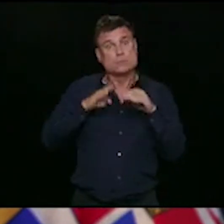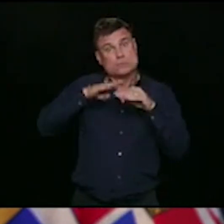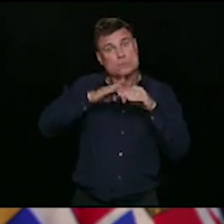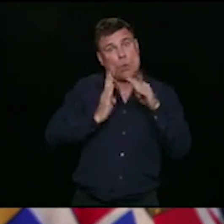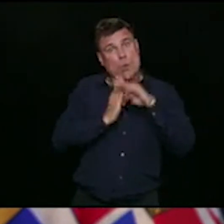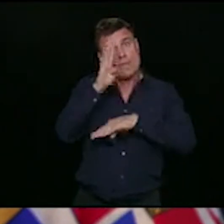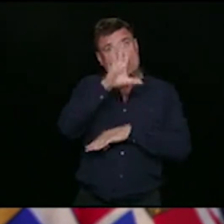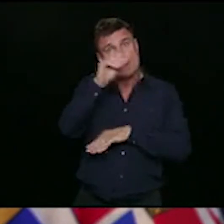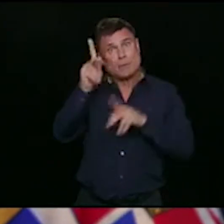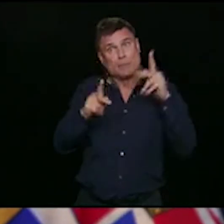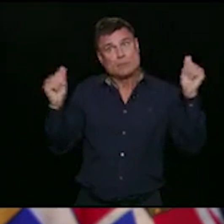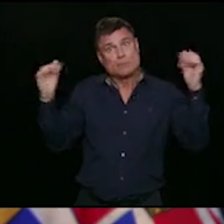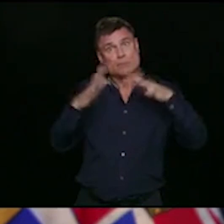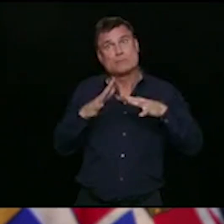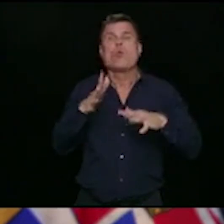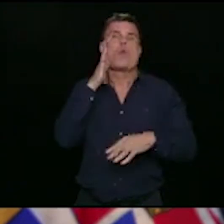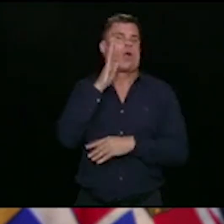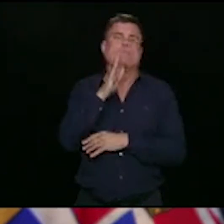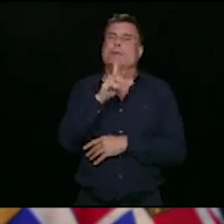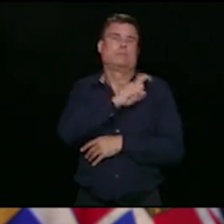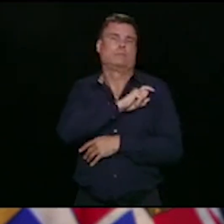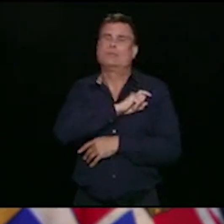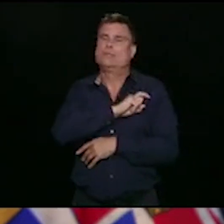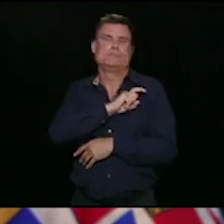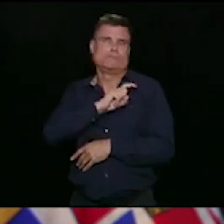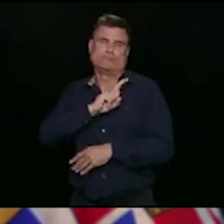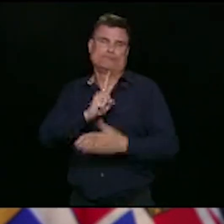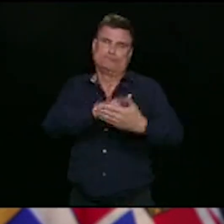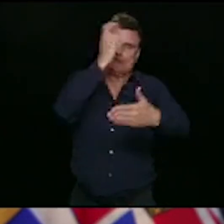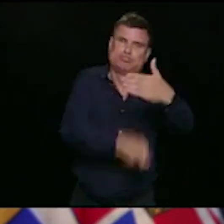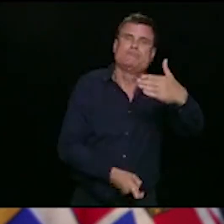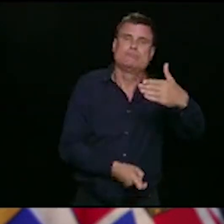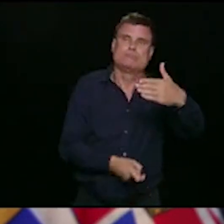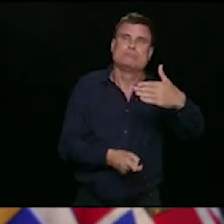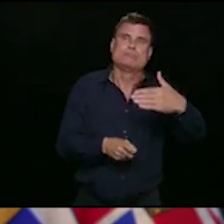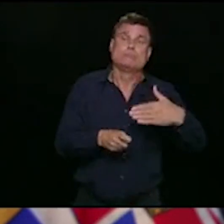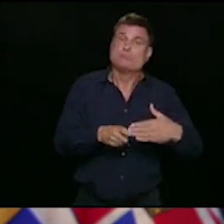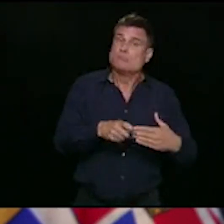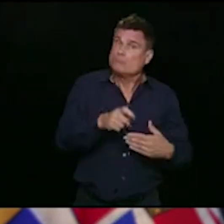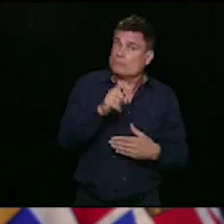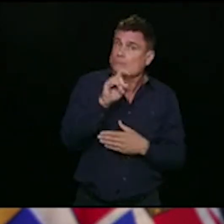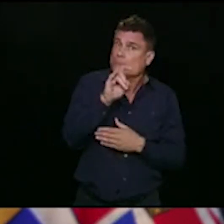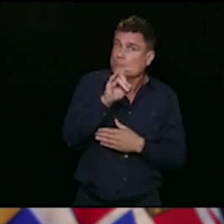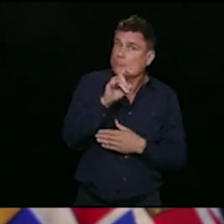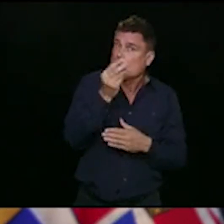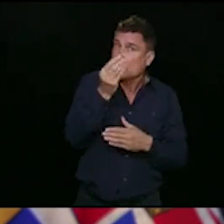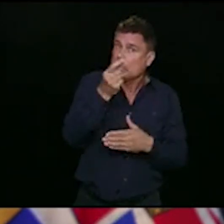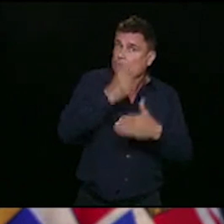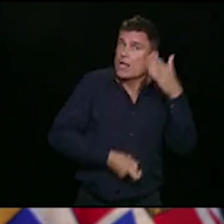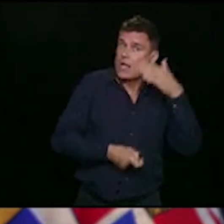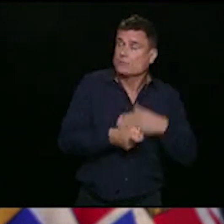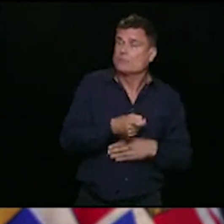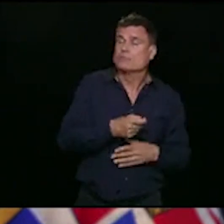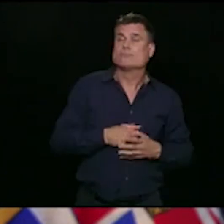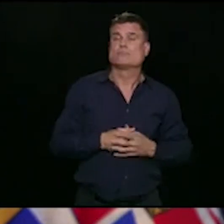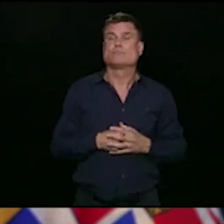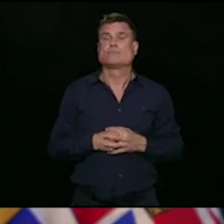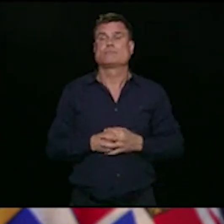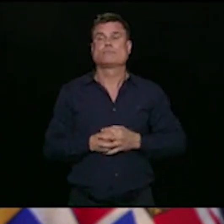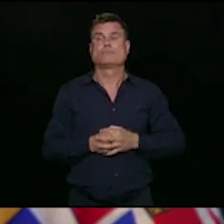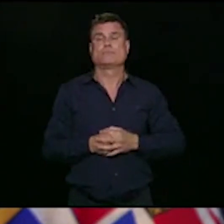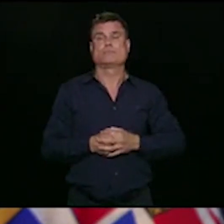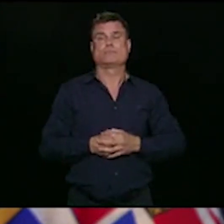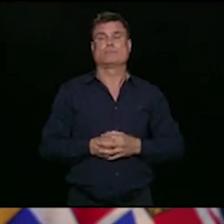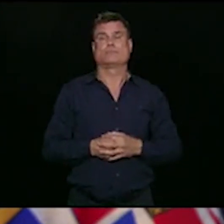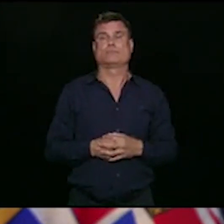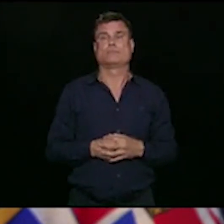and in addition to nuisance behavior and noise complaints and other behaviors. So I know my